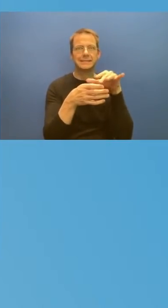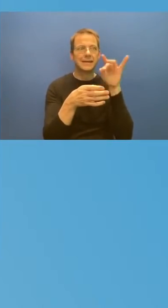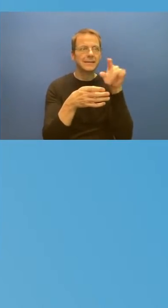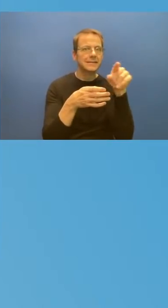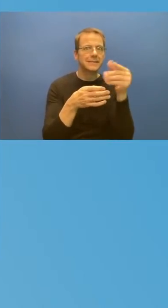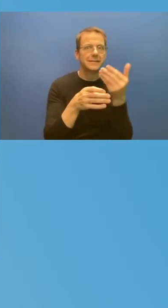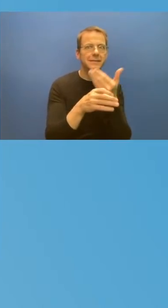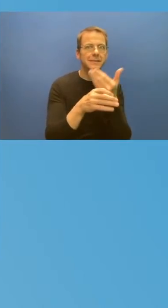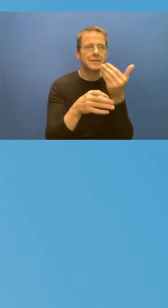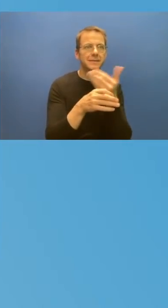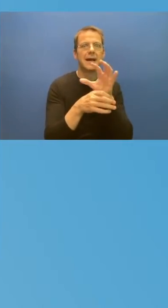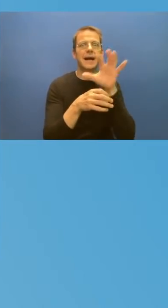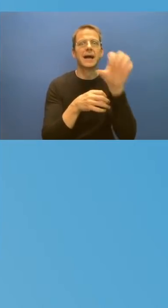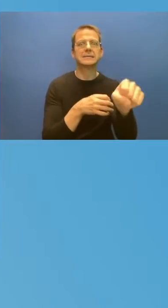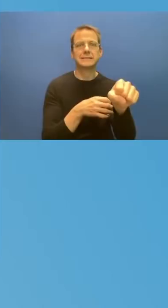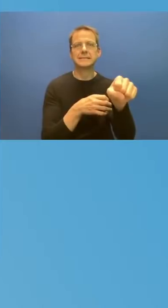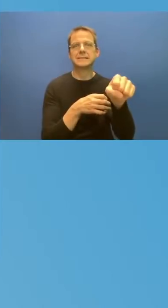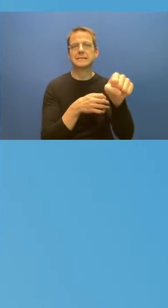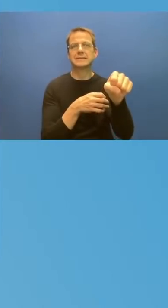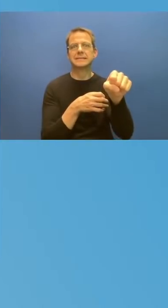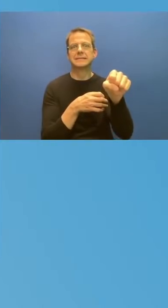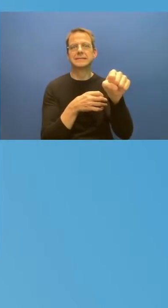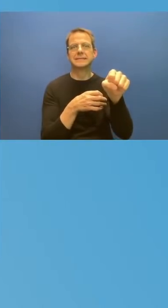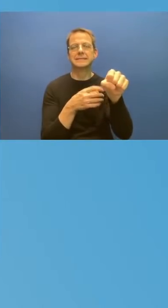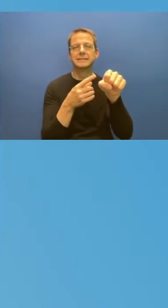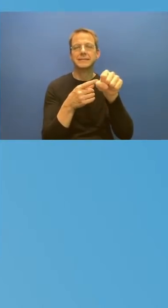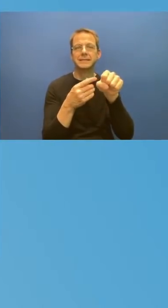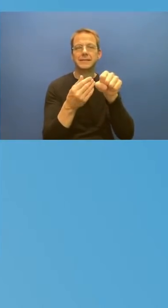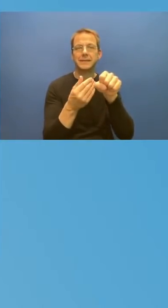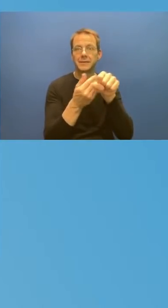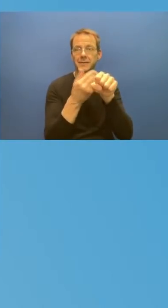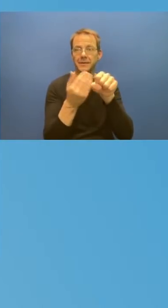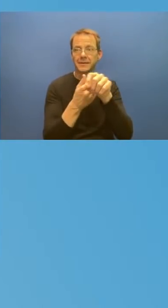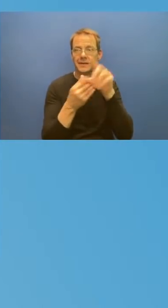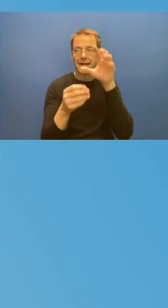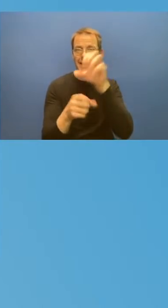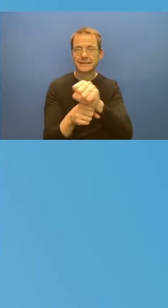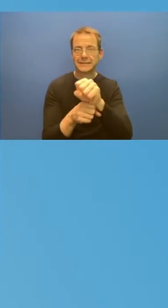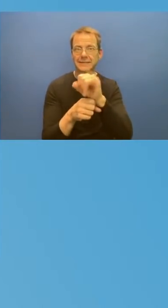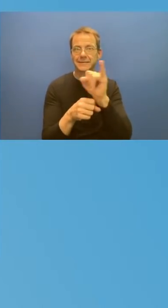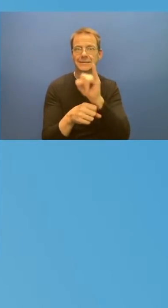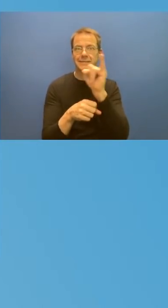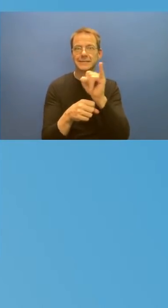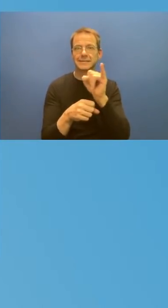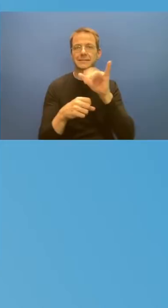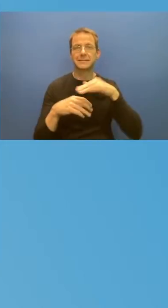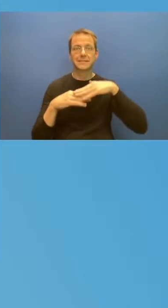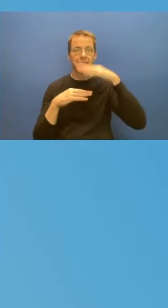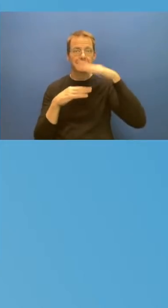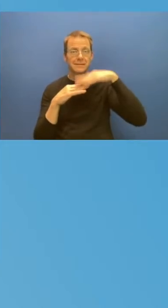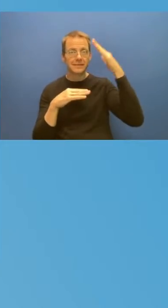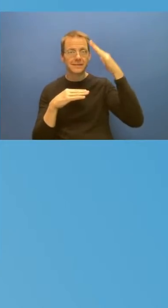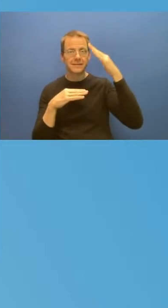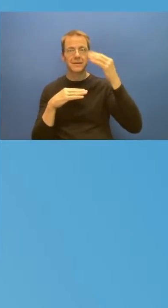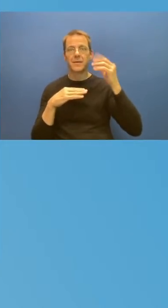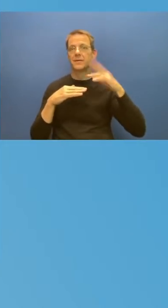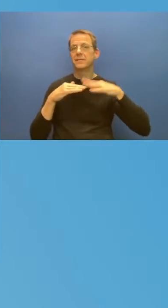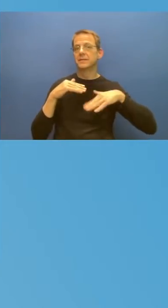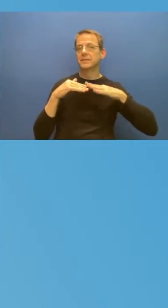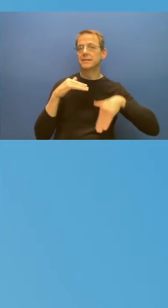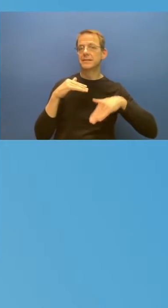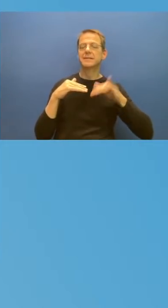upper respiratory tract or the lower? That's another barrier. So I think that, there's a lot of